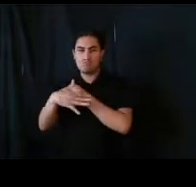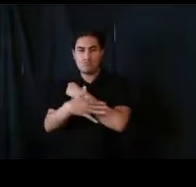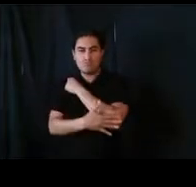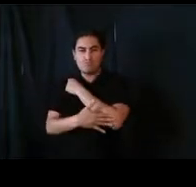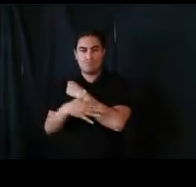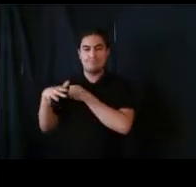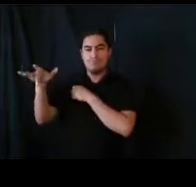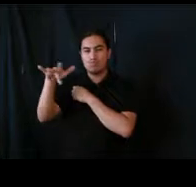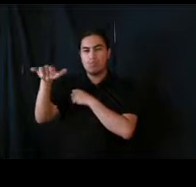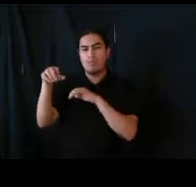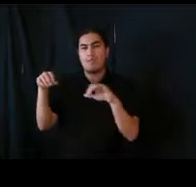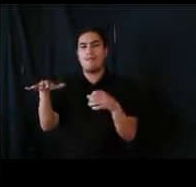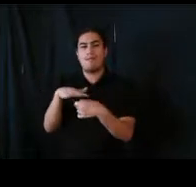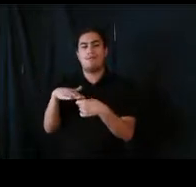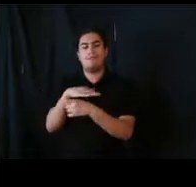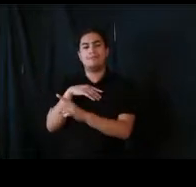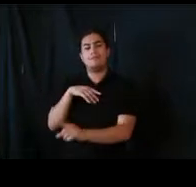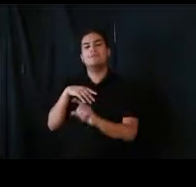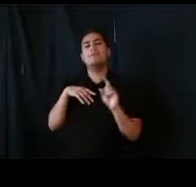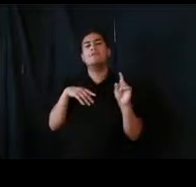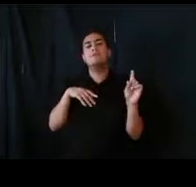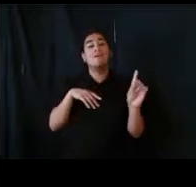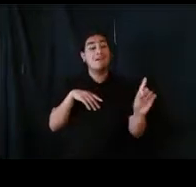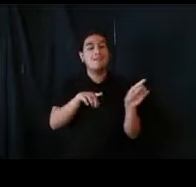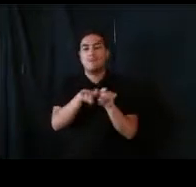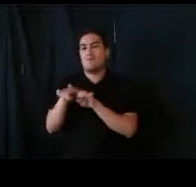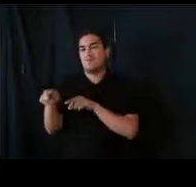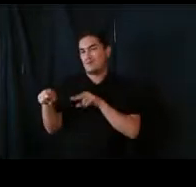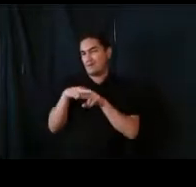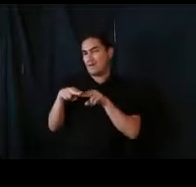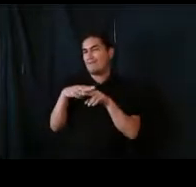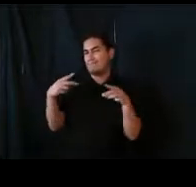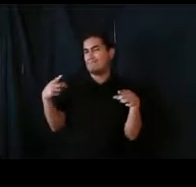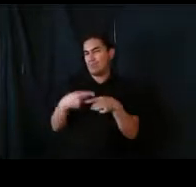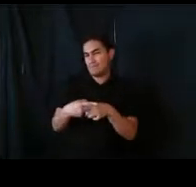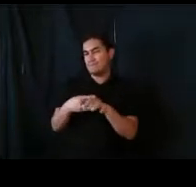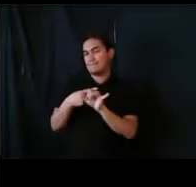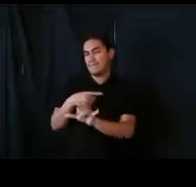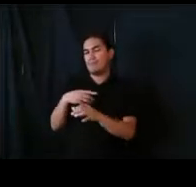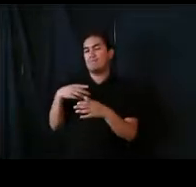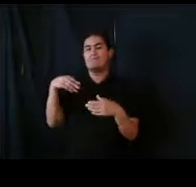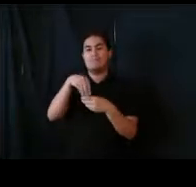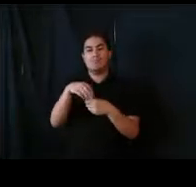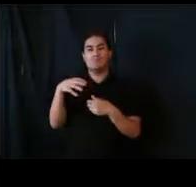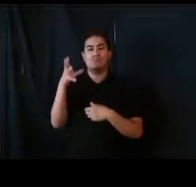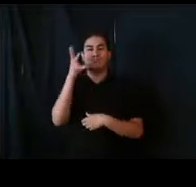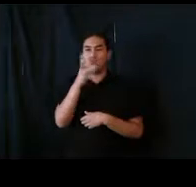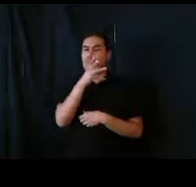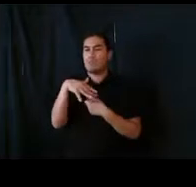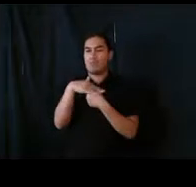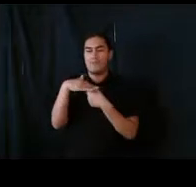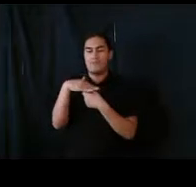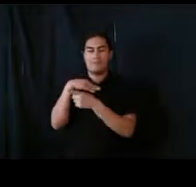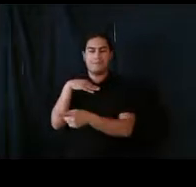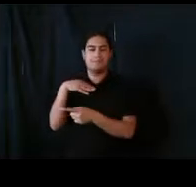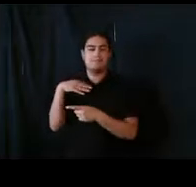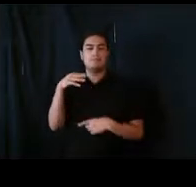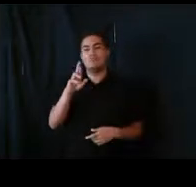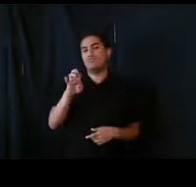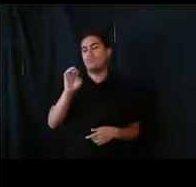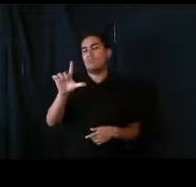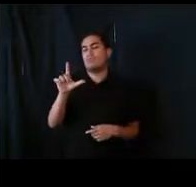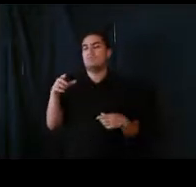county but also around train crossings um in rural areas as well and that kind of road train